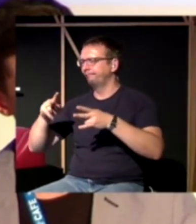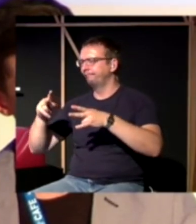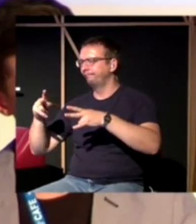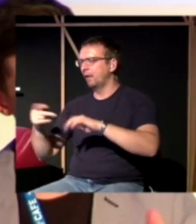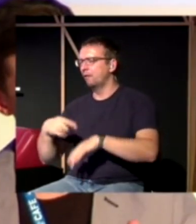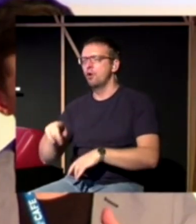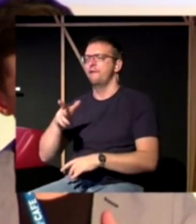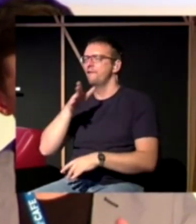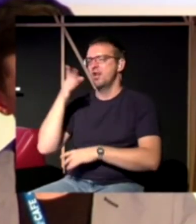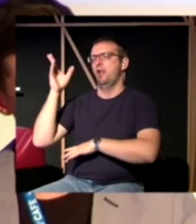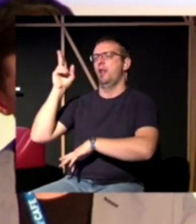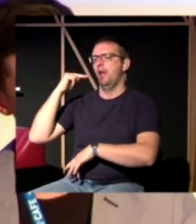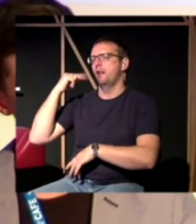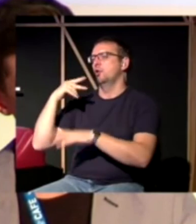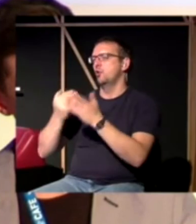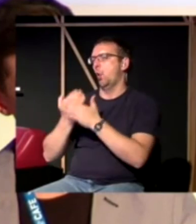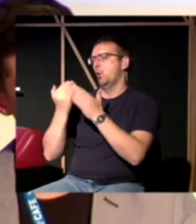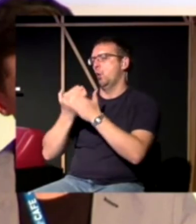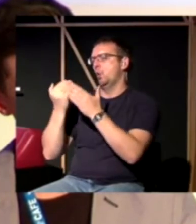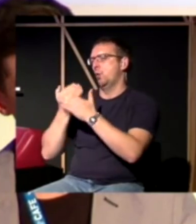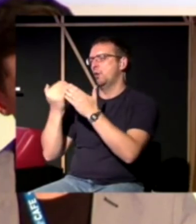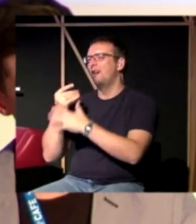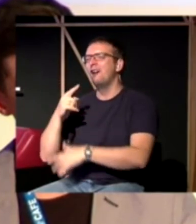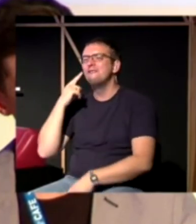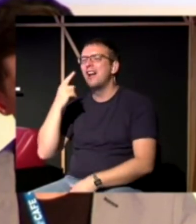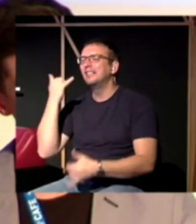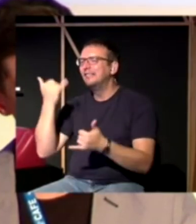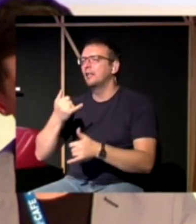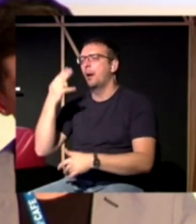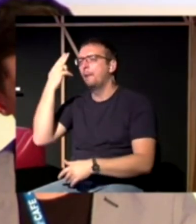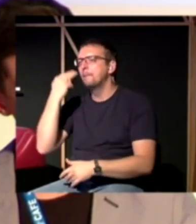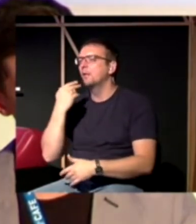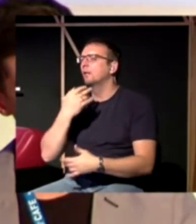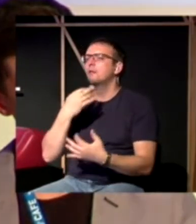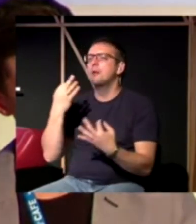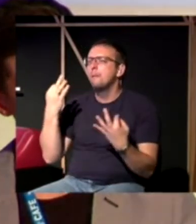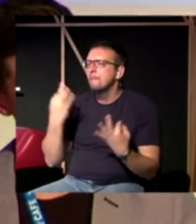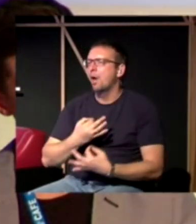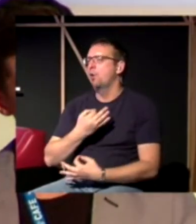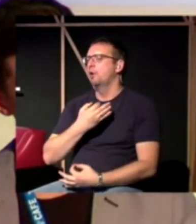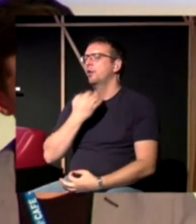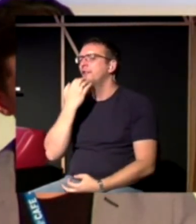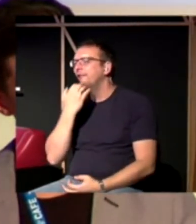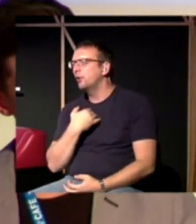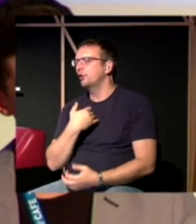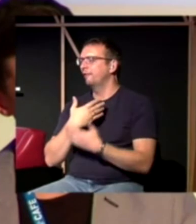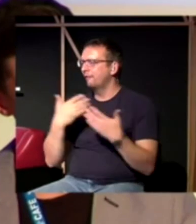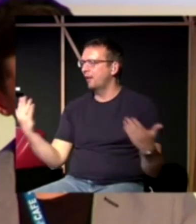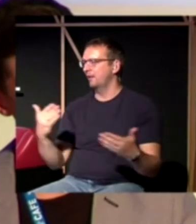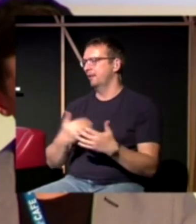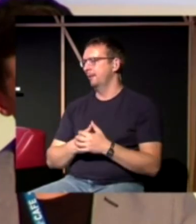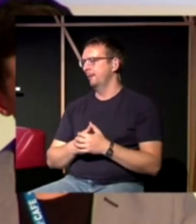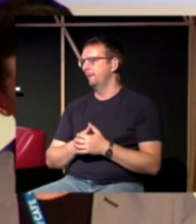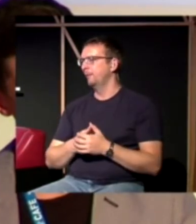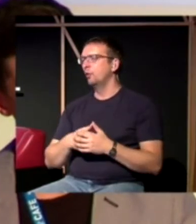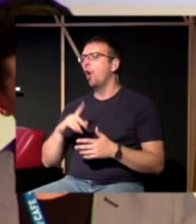best way, and the cheapest way, because that becomes an obstacle for certain clubs. But, in the UK now, somewhere